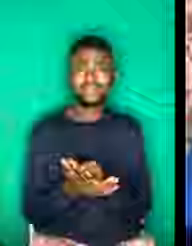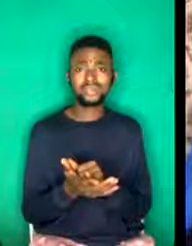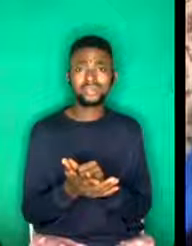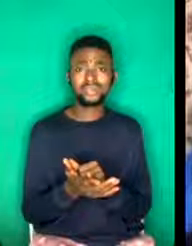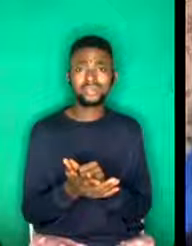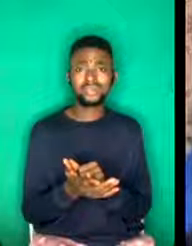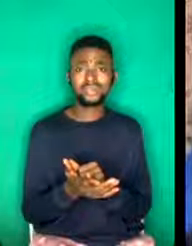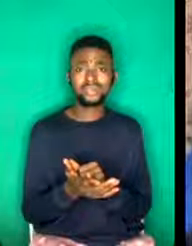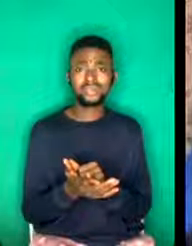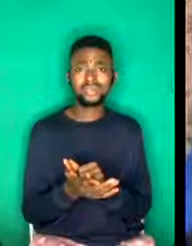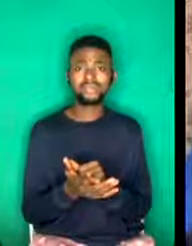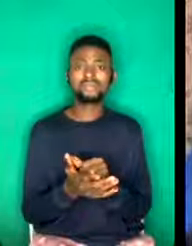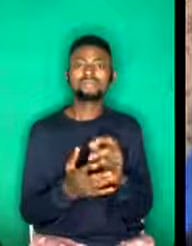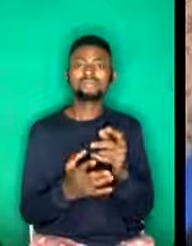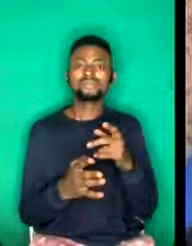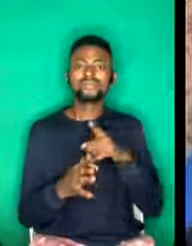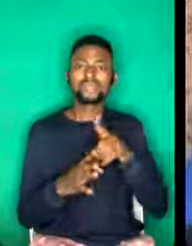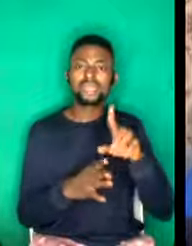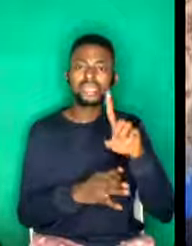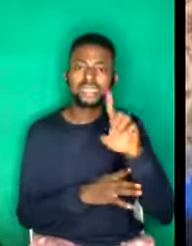professional demeanor. You should have